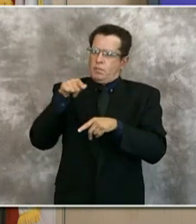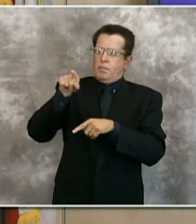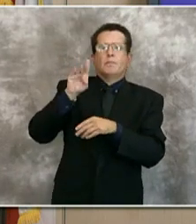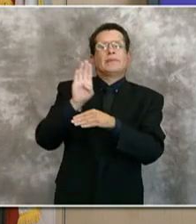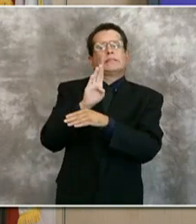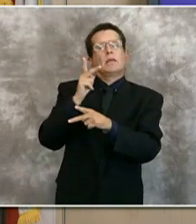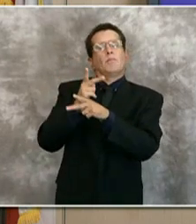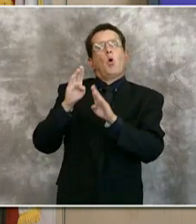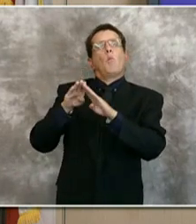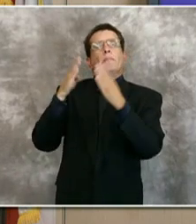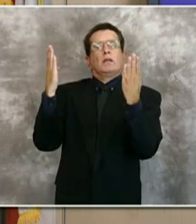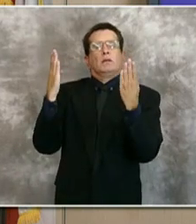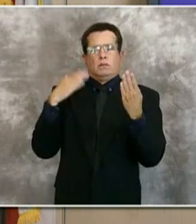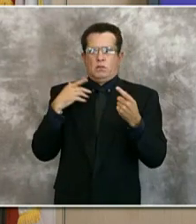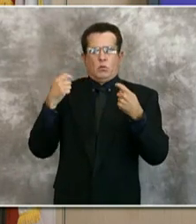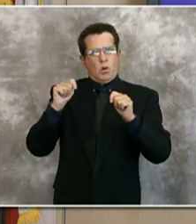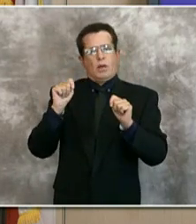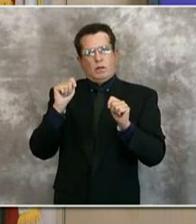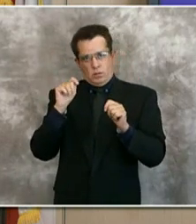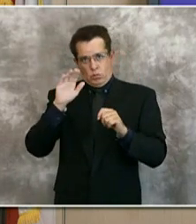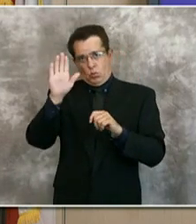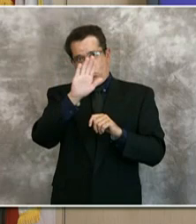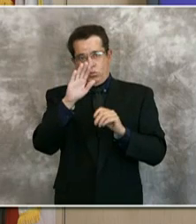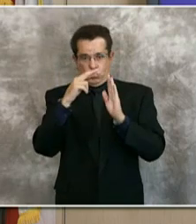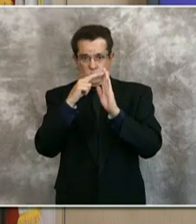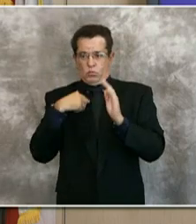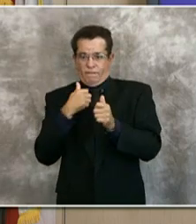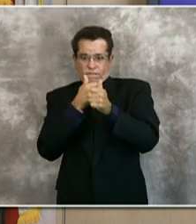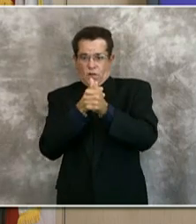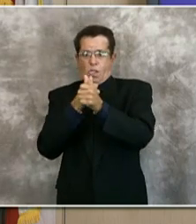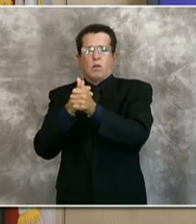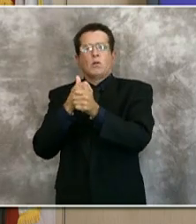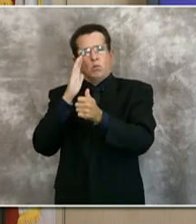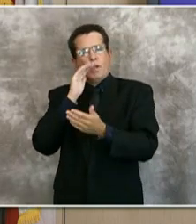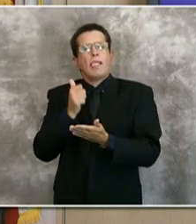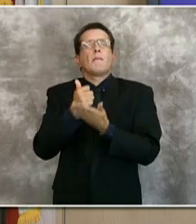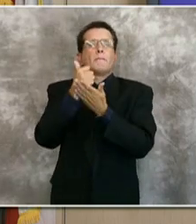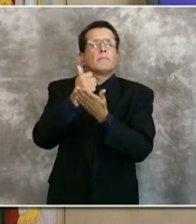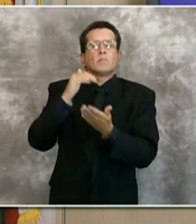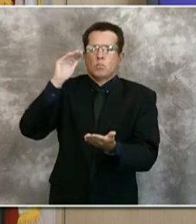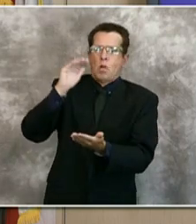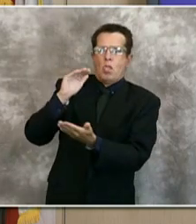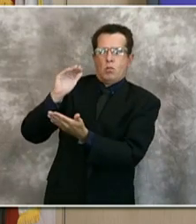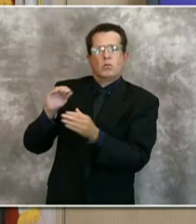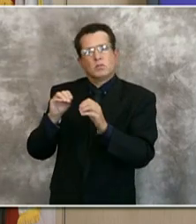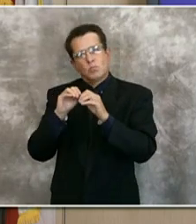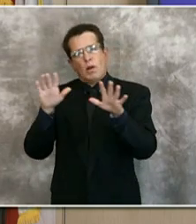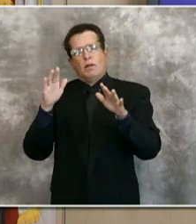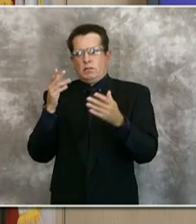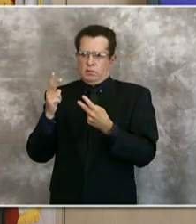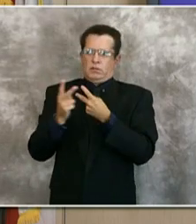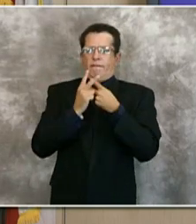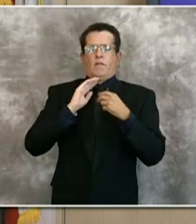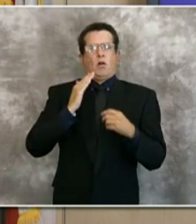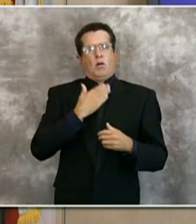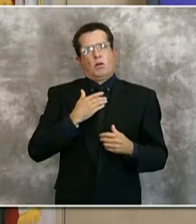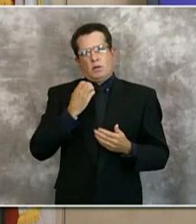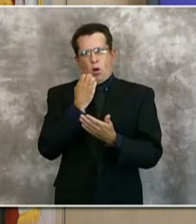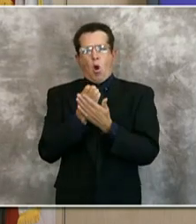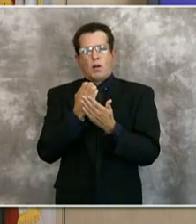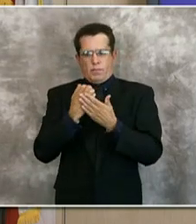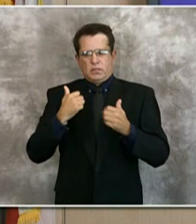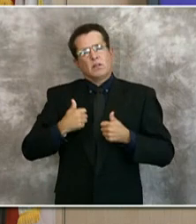open. And all of the actions we take are designed to not only preserve life, but preserve our economy and keep it open and running as